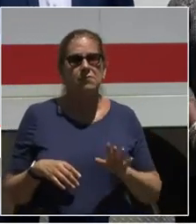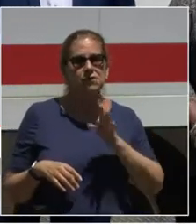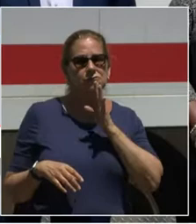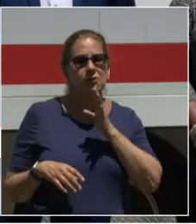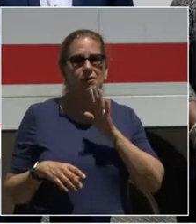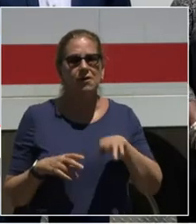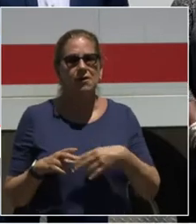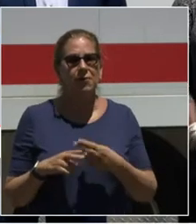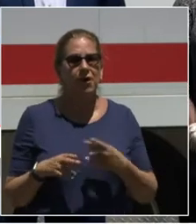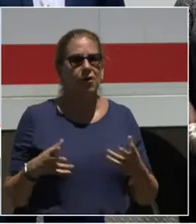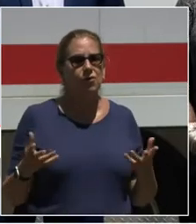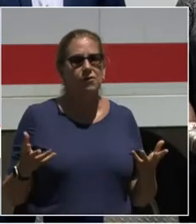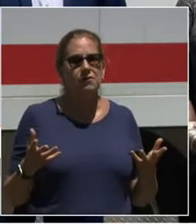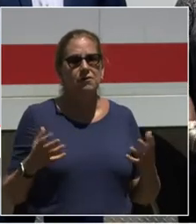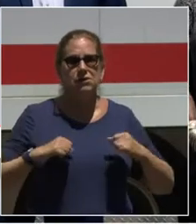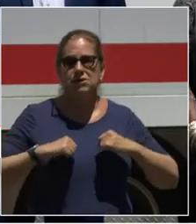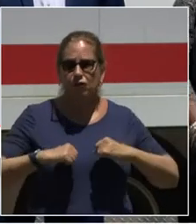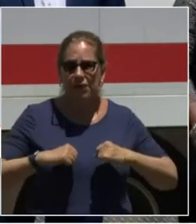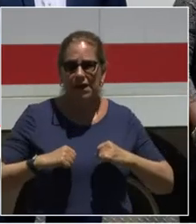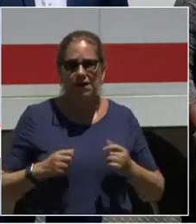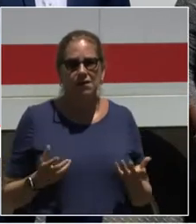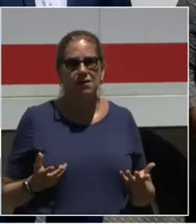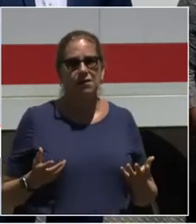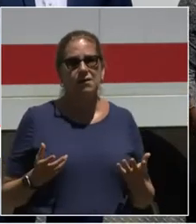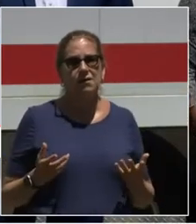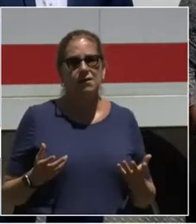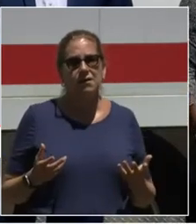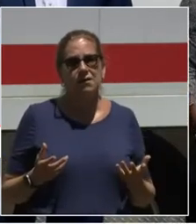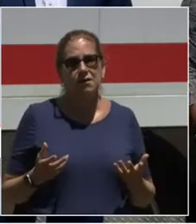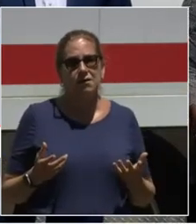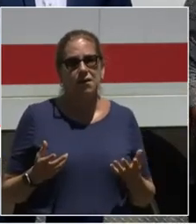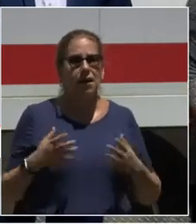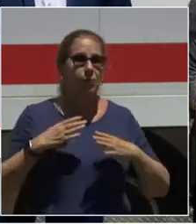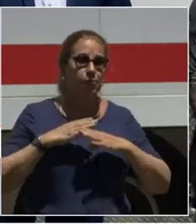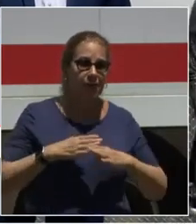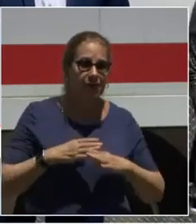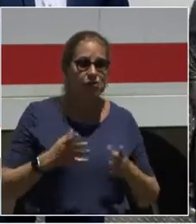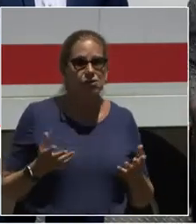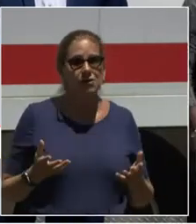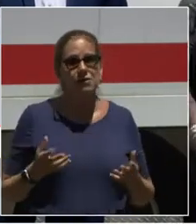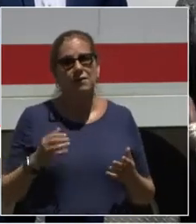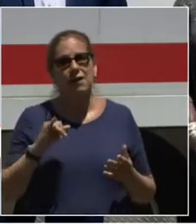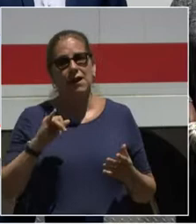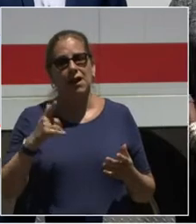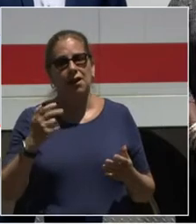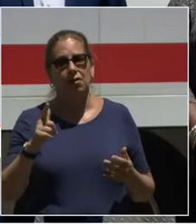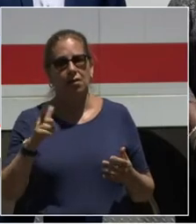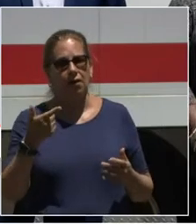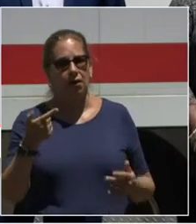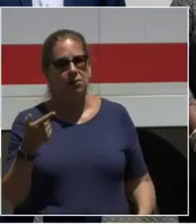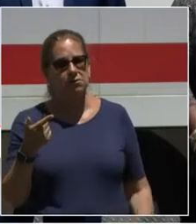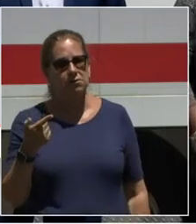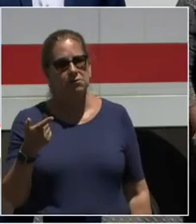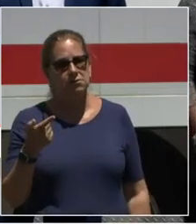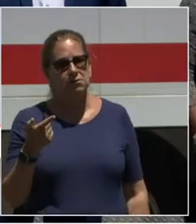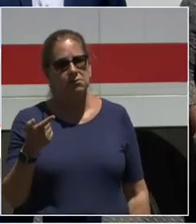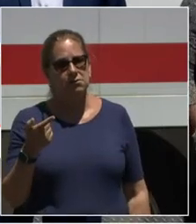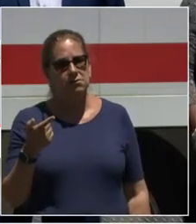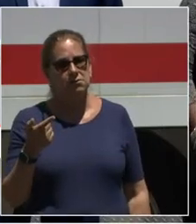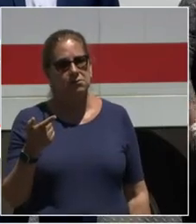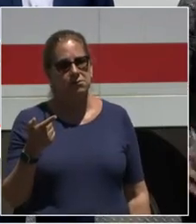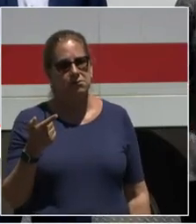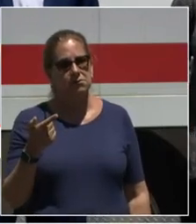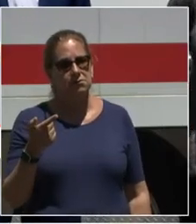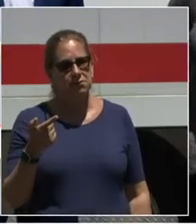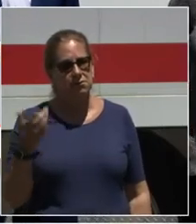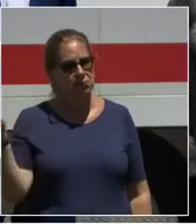of folks wanting to go is, will the city be able to prevent an illegal gun from being brought to the event or in the surrounding space? For